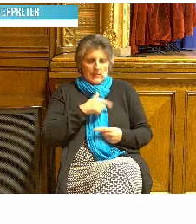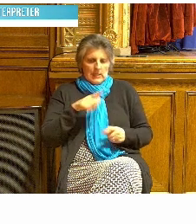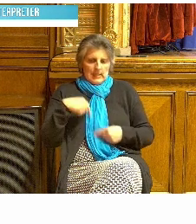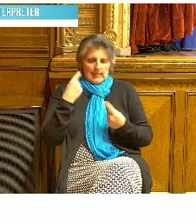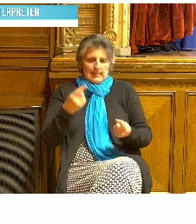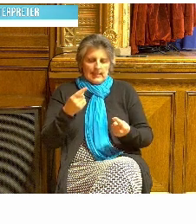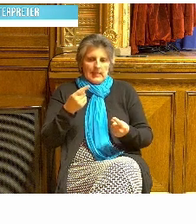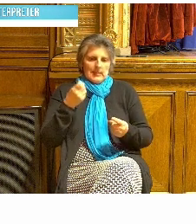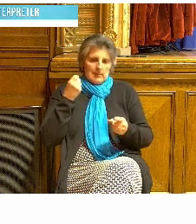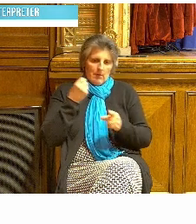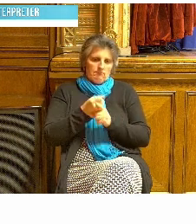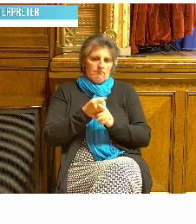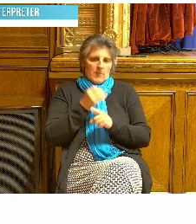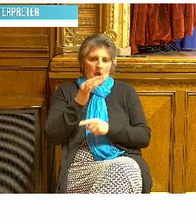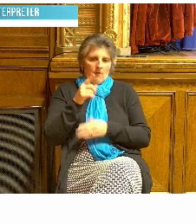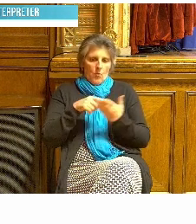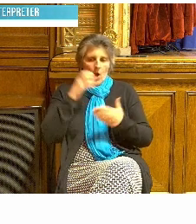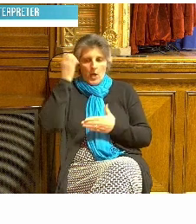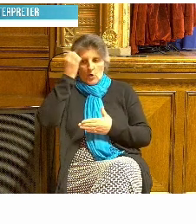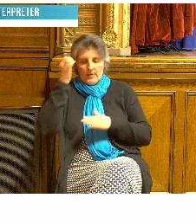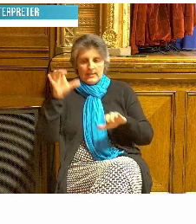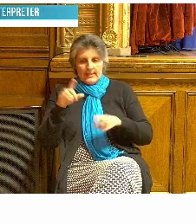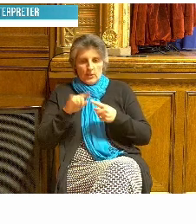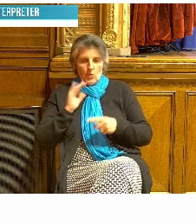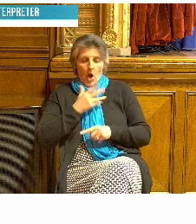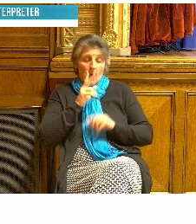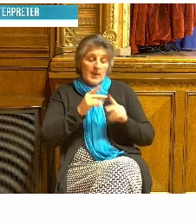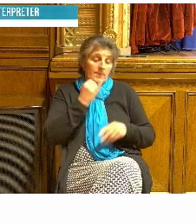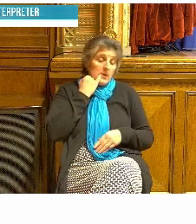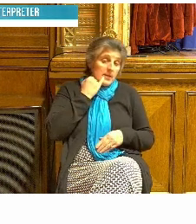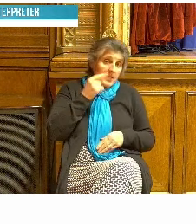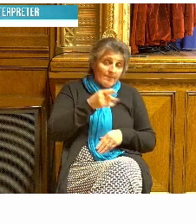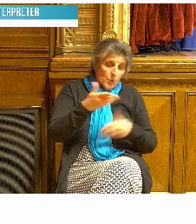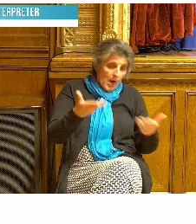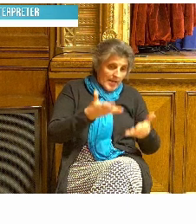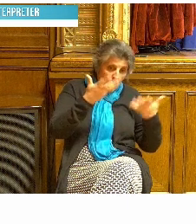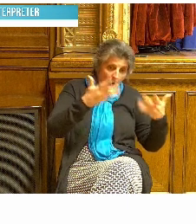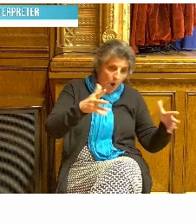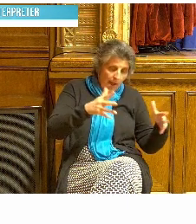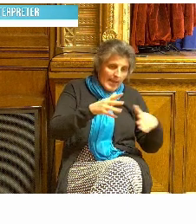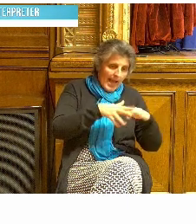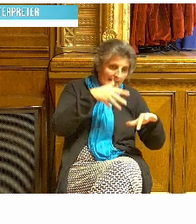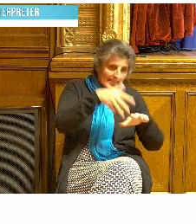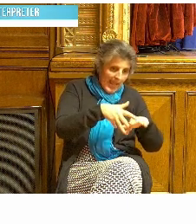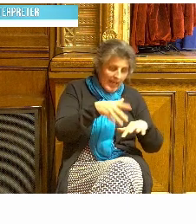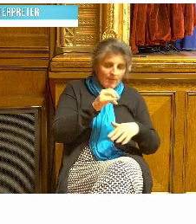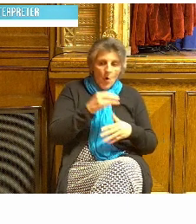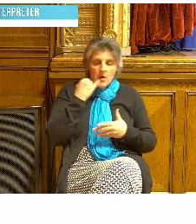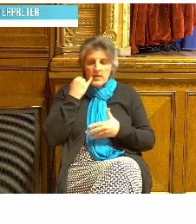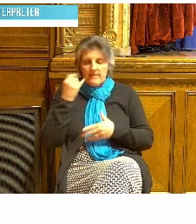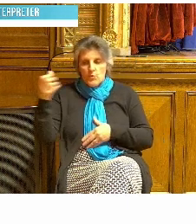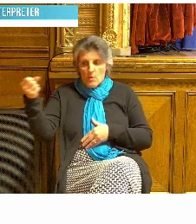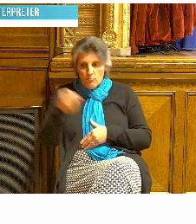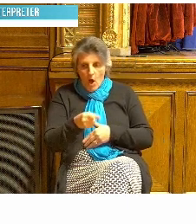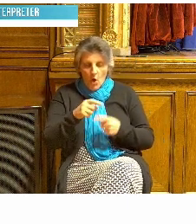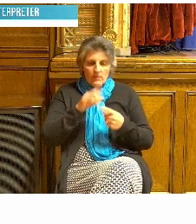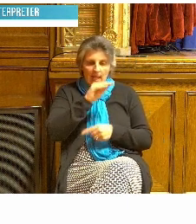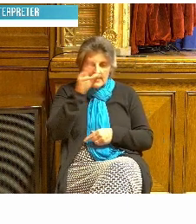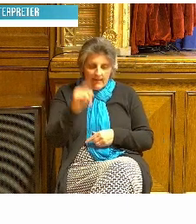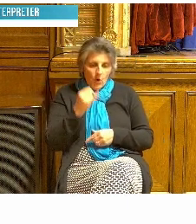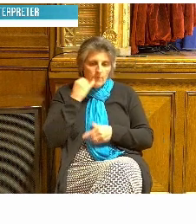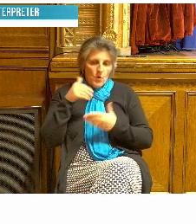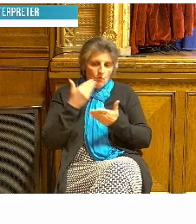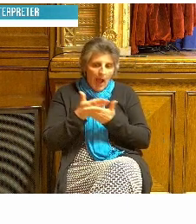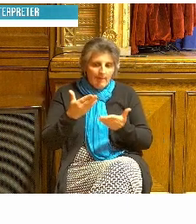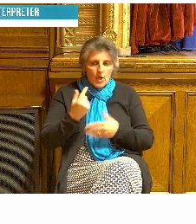since the onslaught of what Europeans done to our people, whether you were here already as Native, or whether you was brought over as Africans, or whether you came